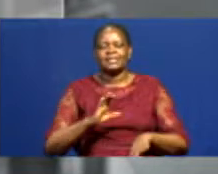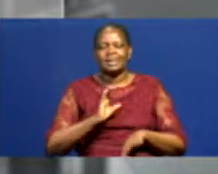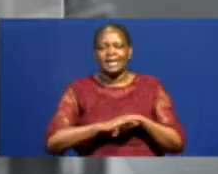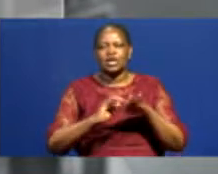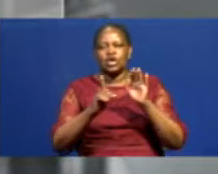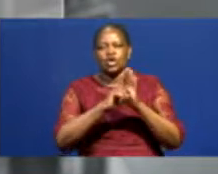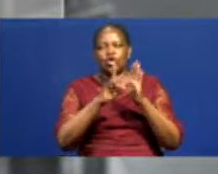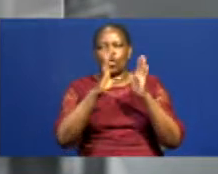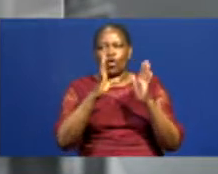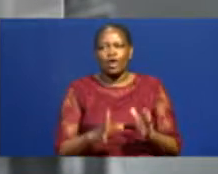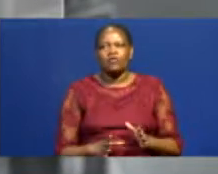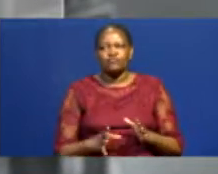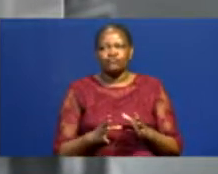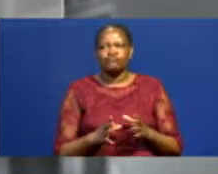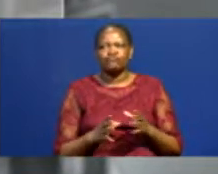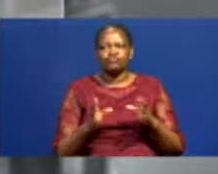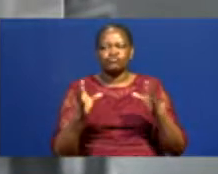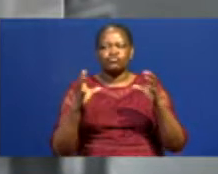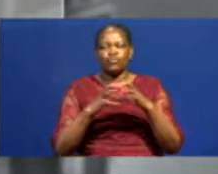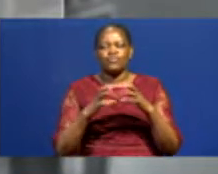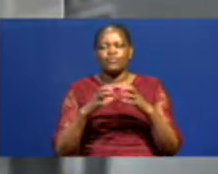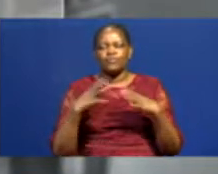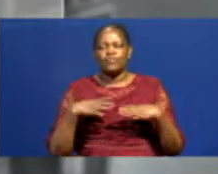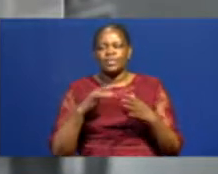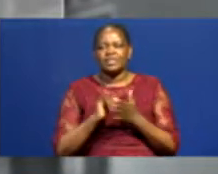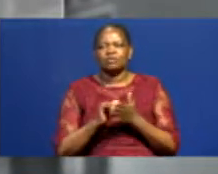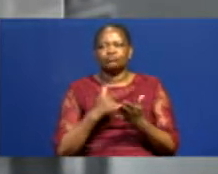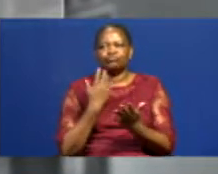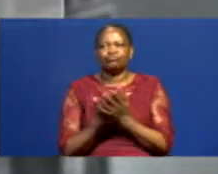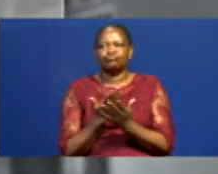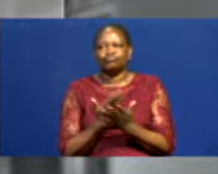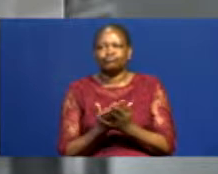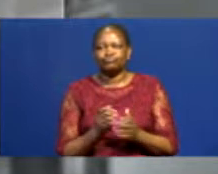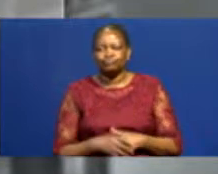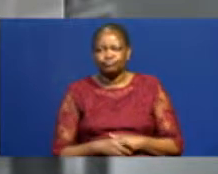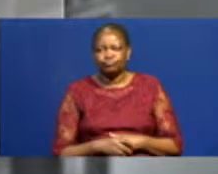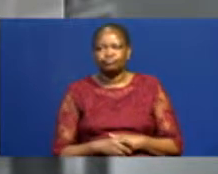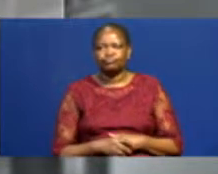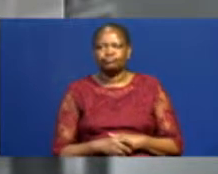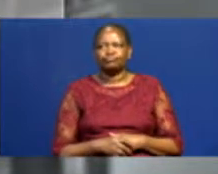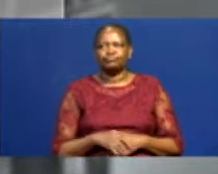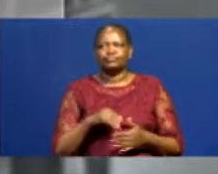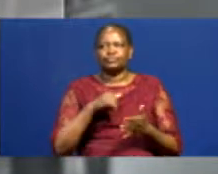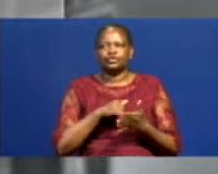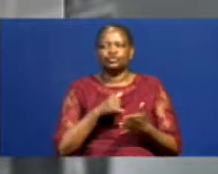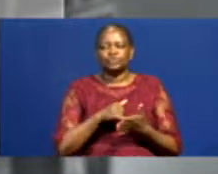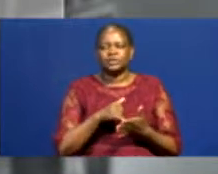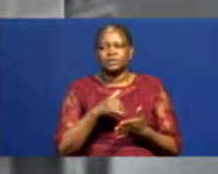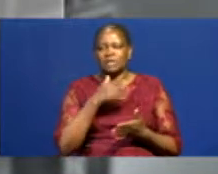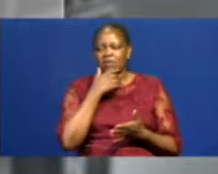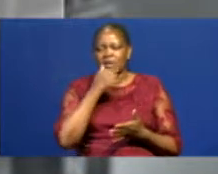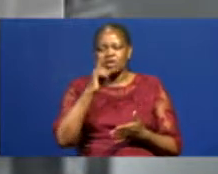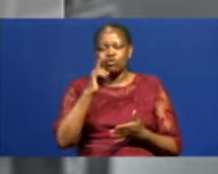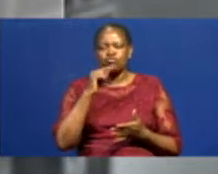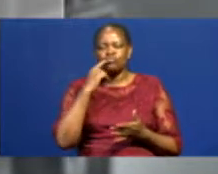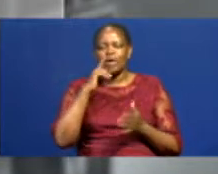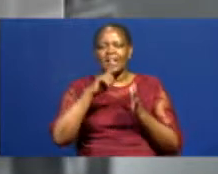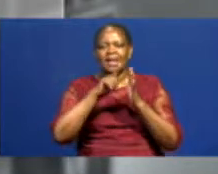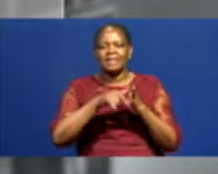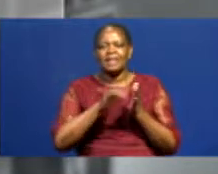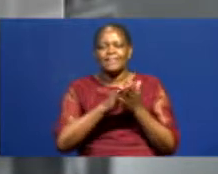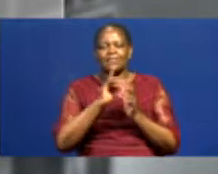for the core group of detainees, otherwise known as Kapenguria Six, among them Jomo Kenyatta, who would later